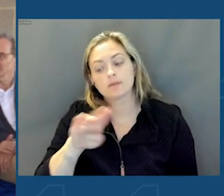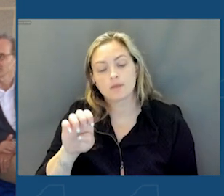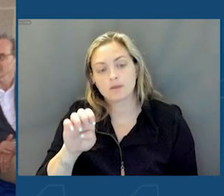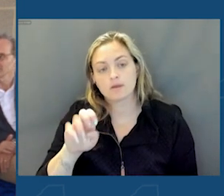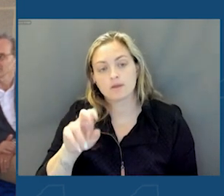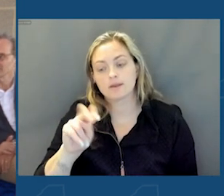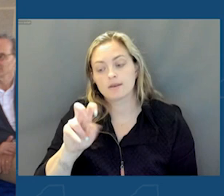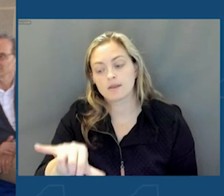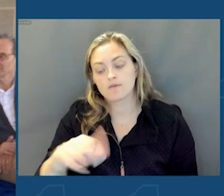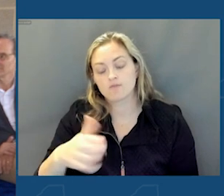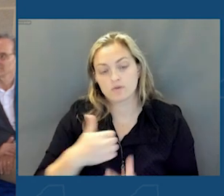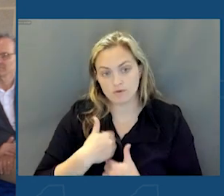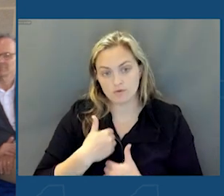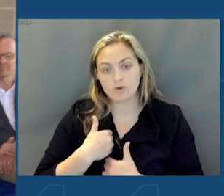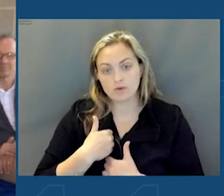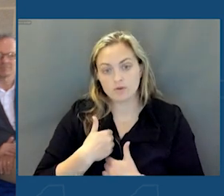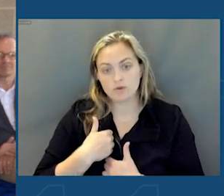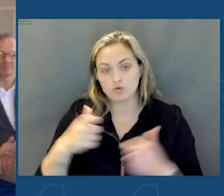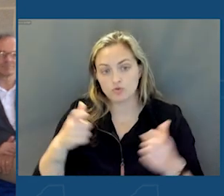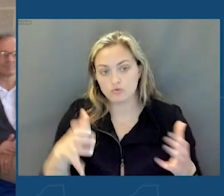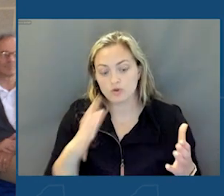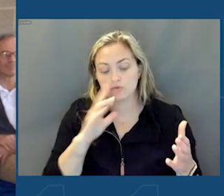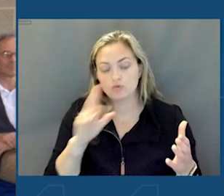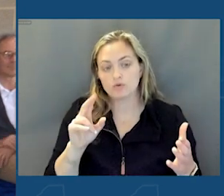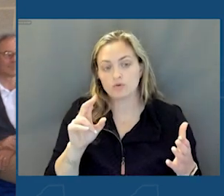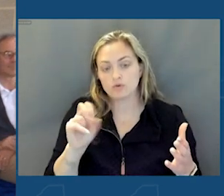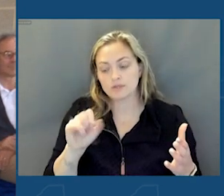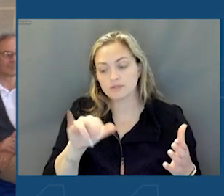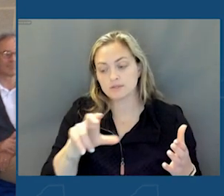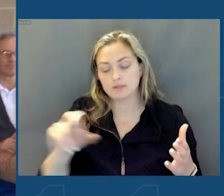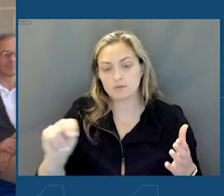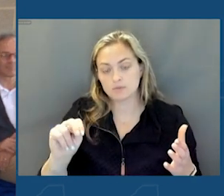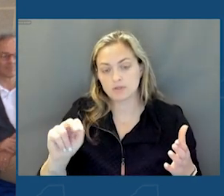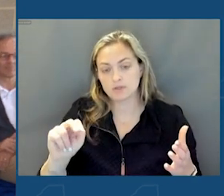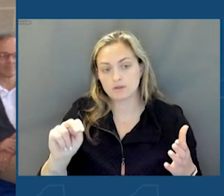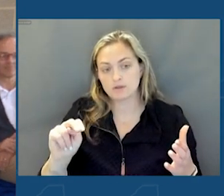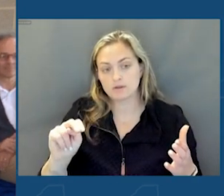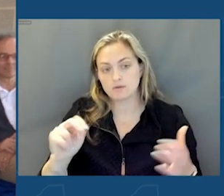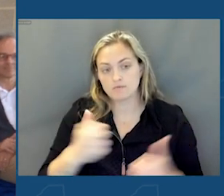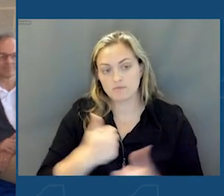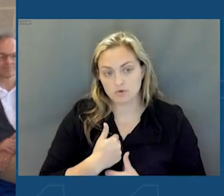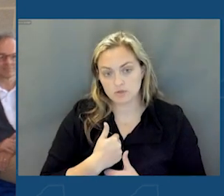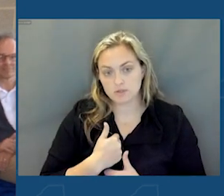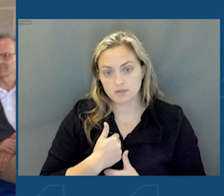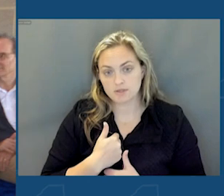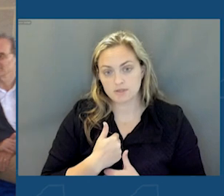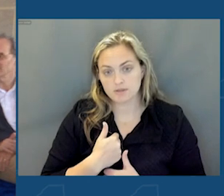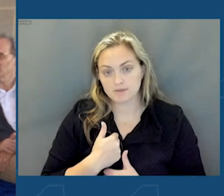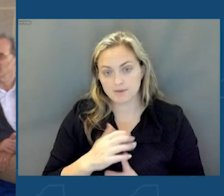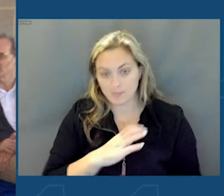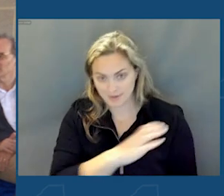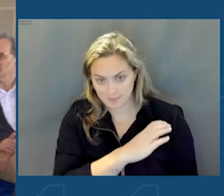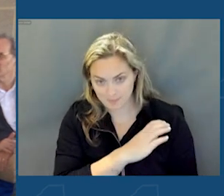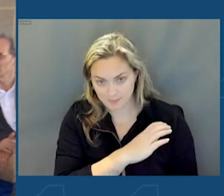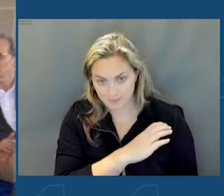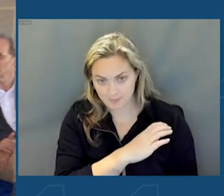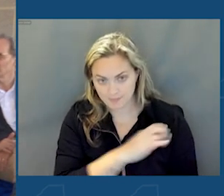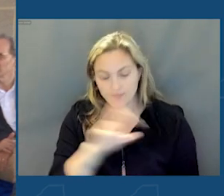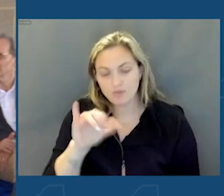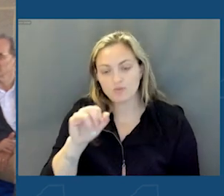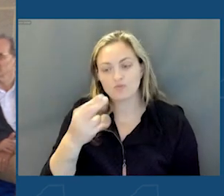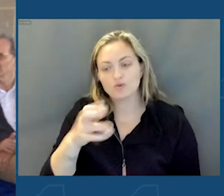veteran, director, the Sampson Veterans Committee. Richard